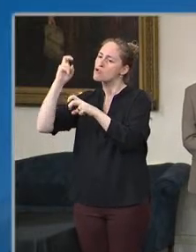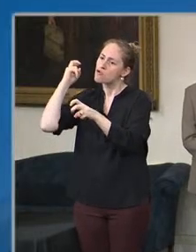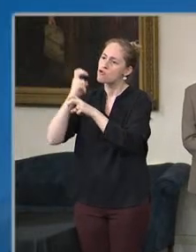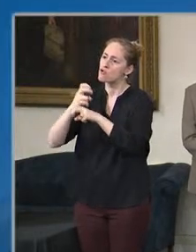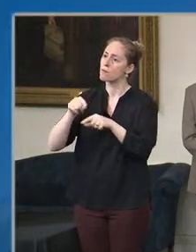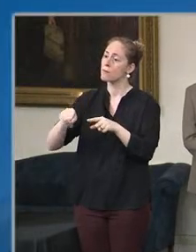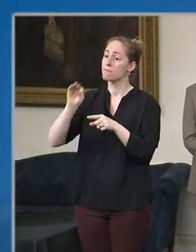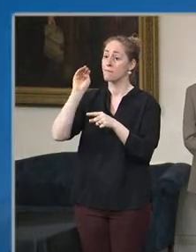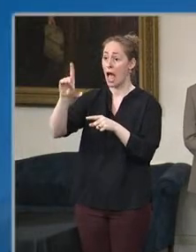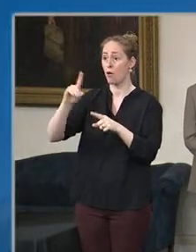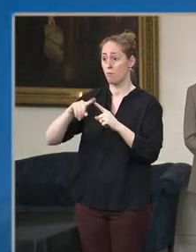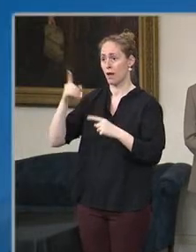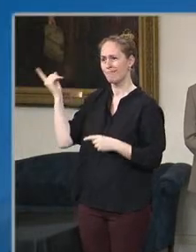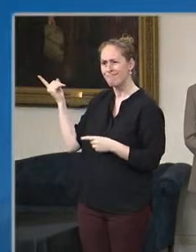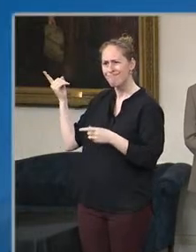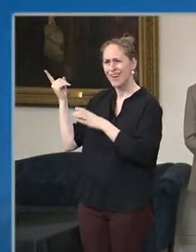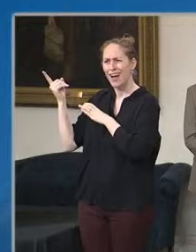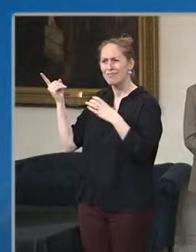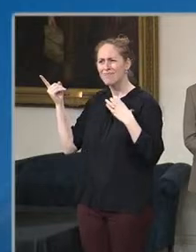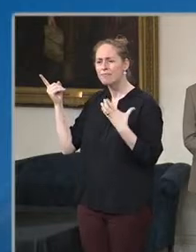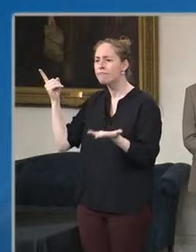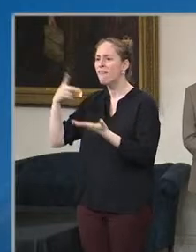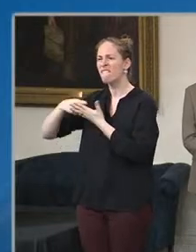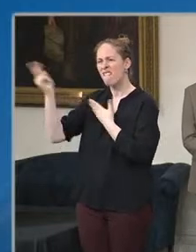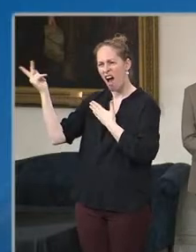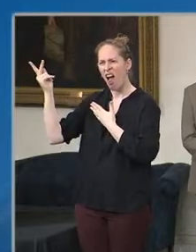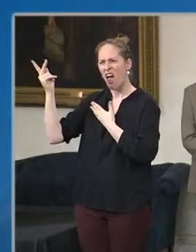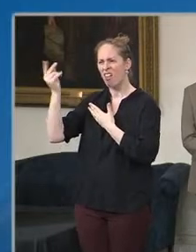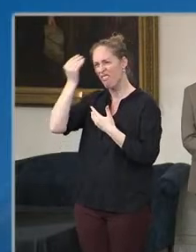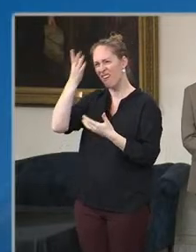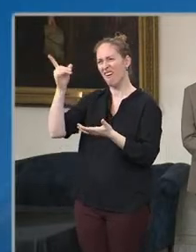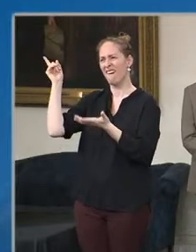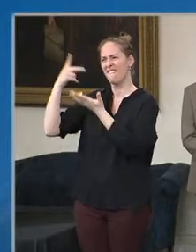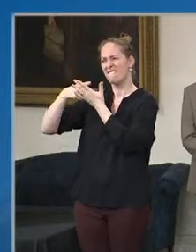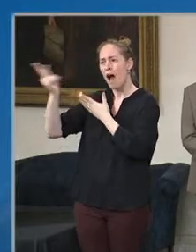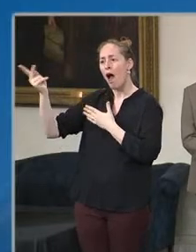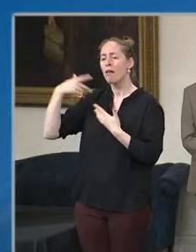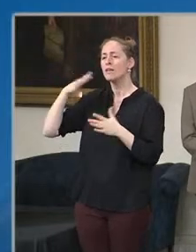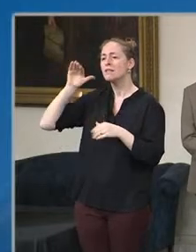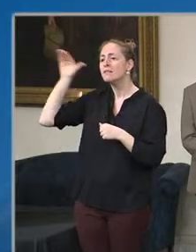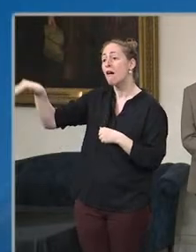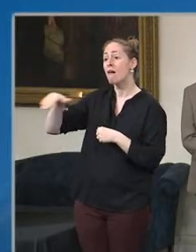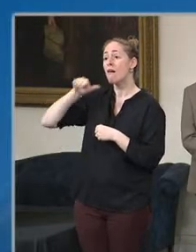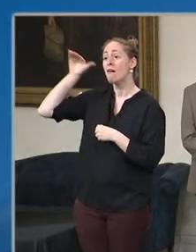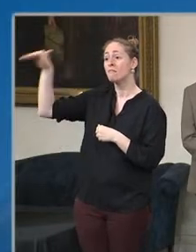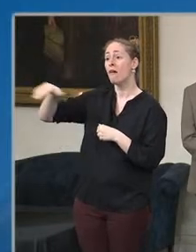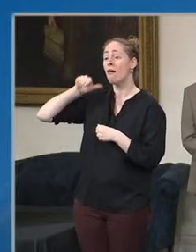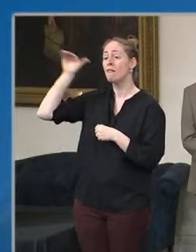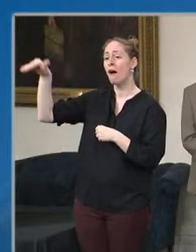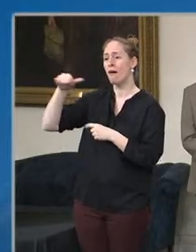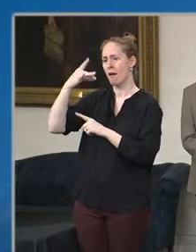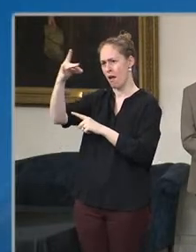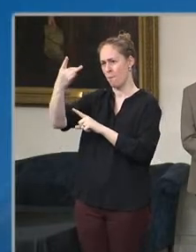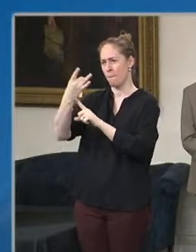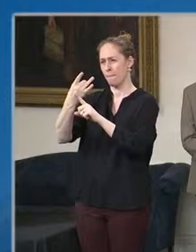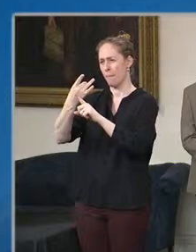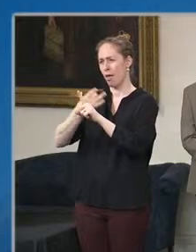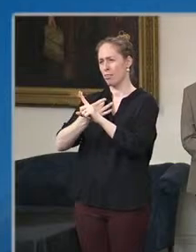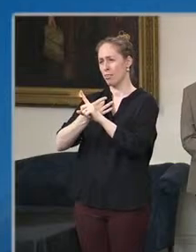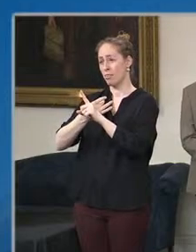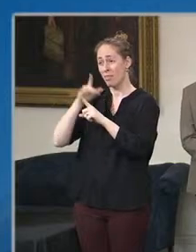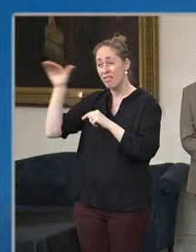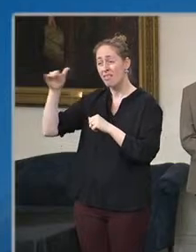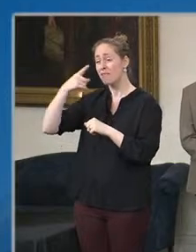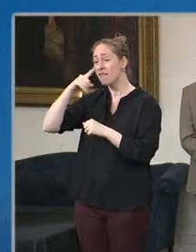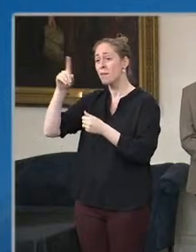months, which is to provide additional emergency relief for our struggling families and small businesses.